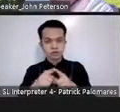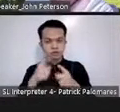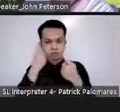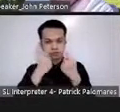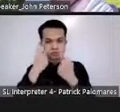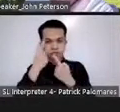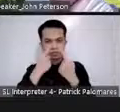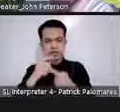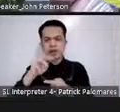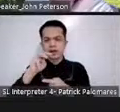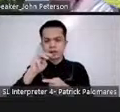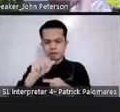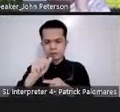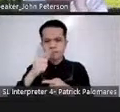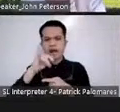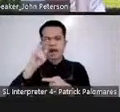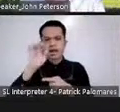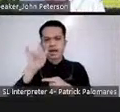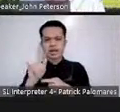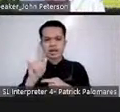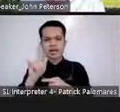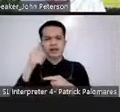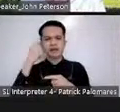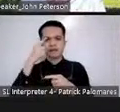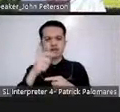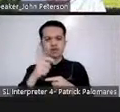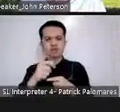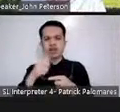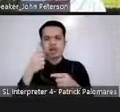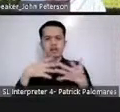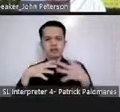consider magay as one of the fibers.